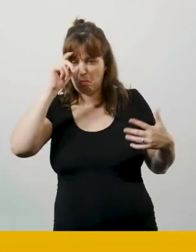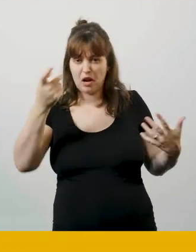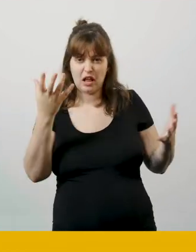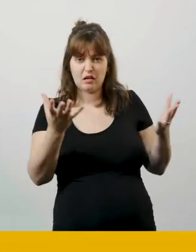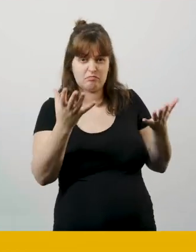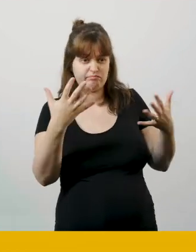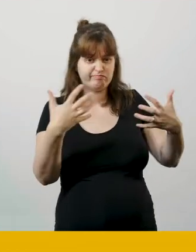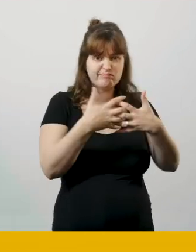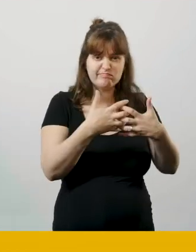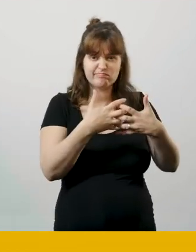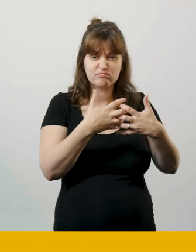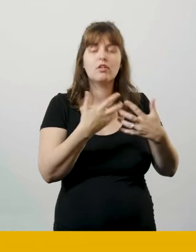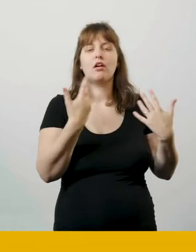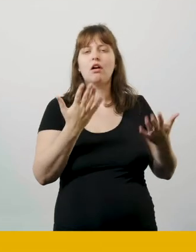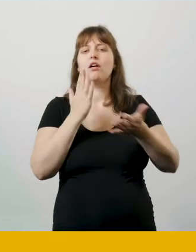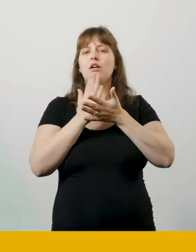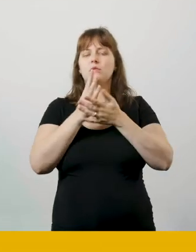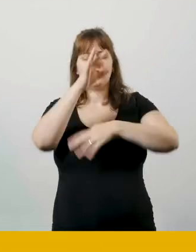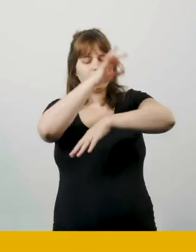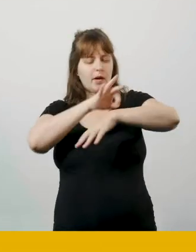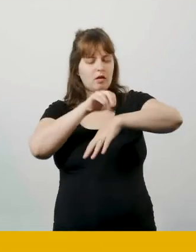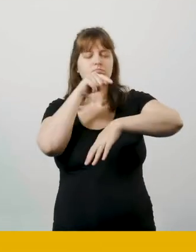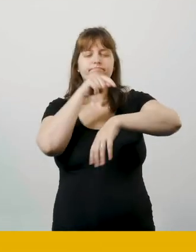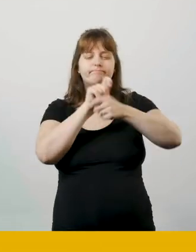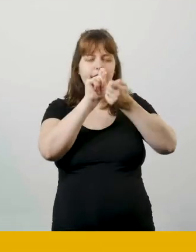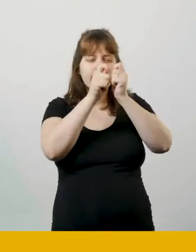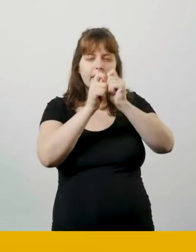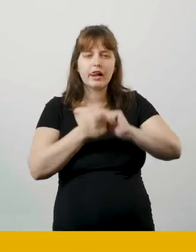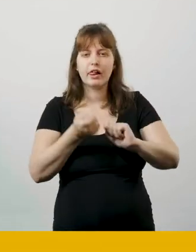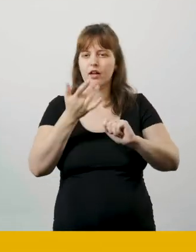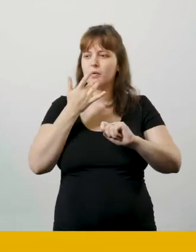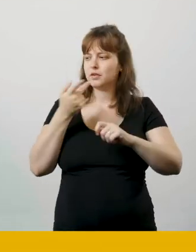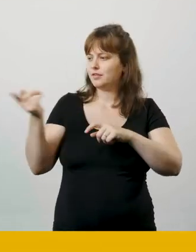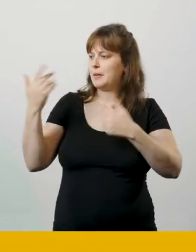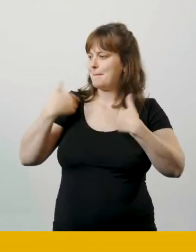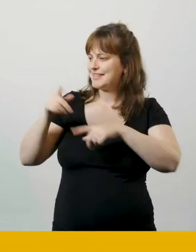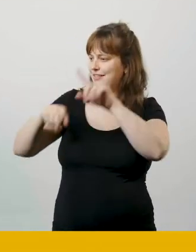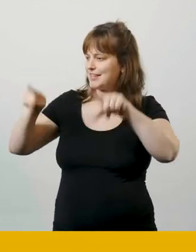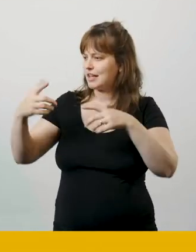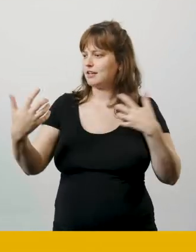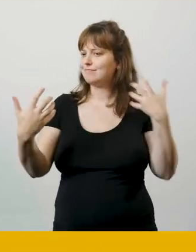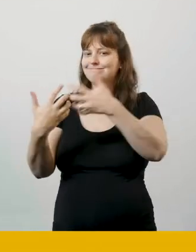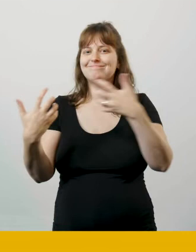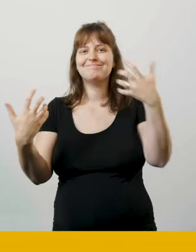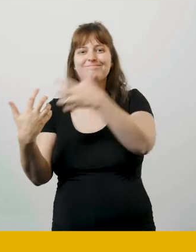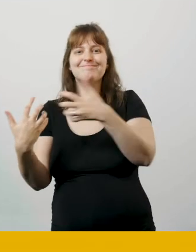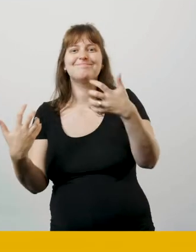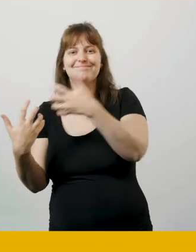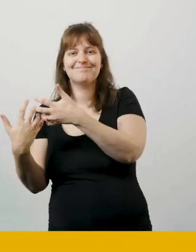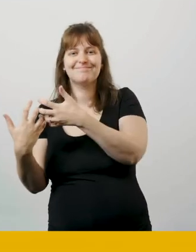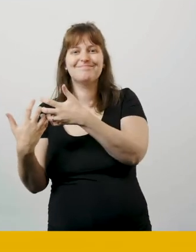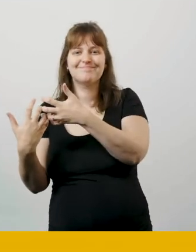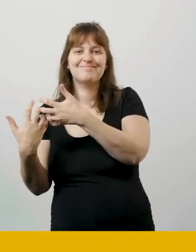and using design to answer happily to human diversity, diverse